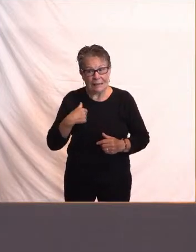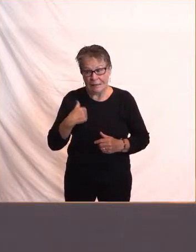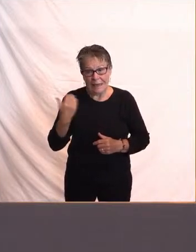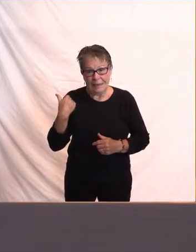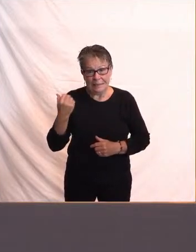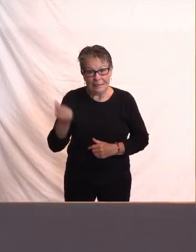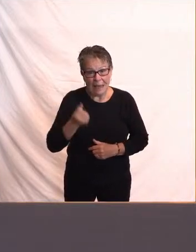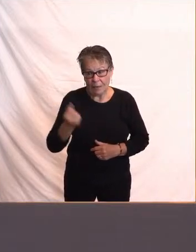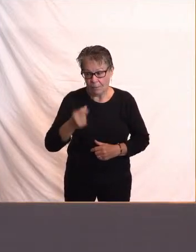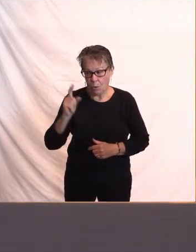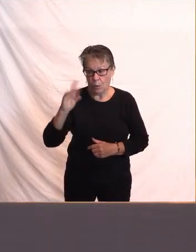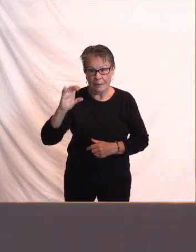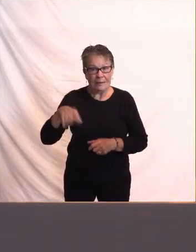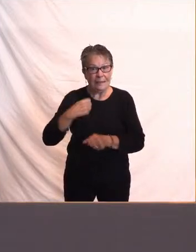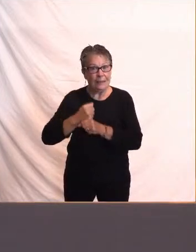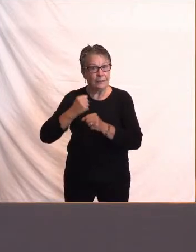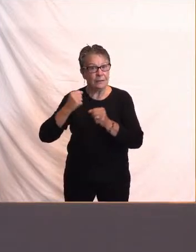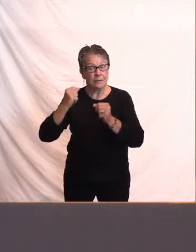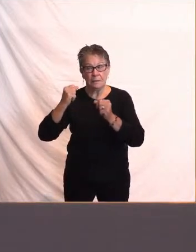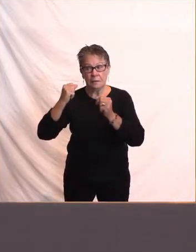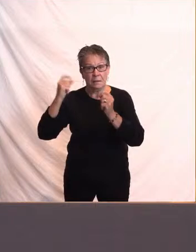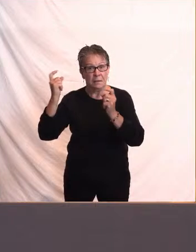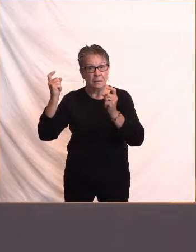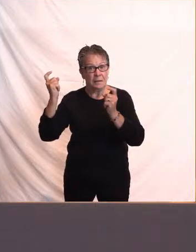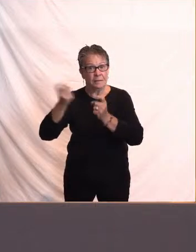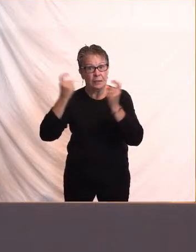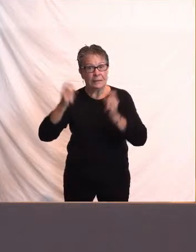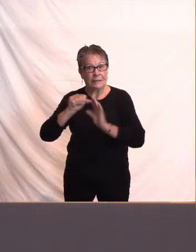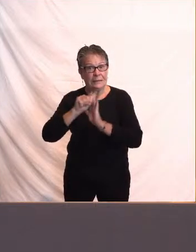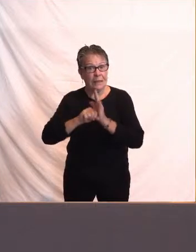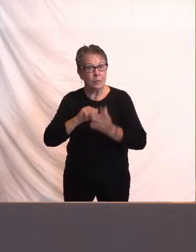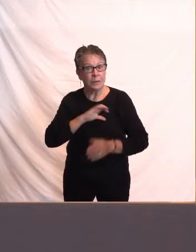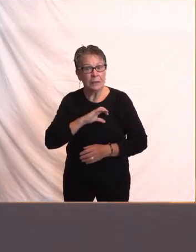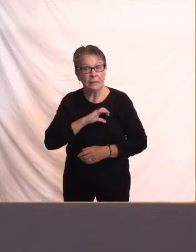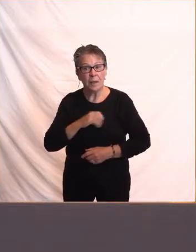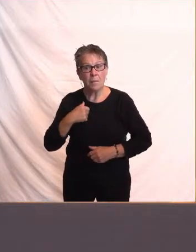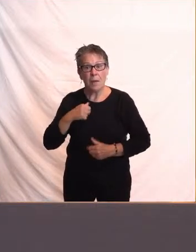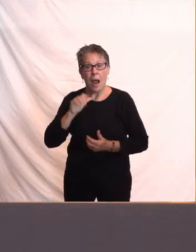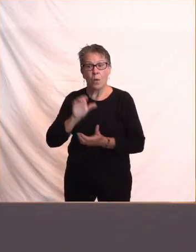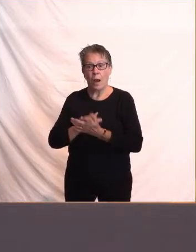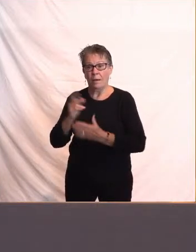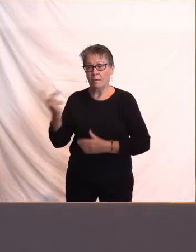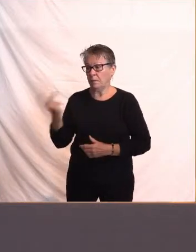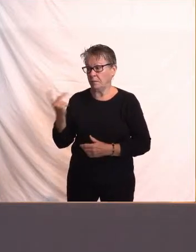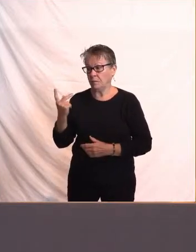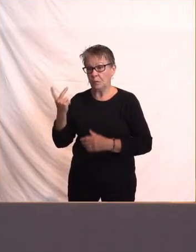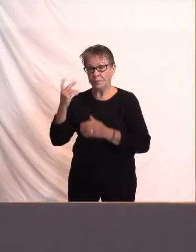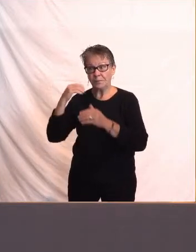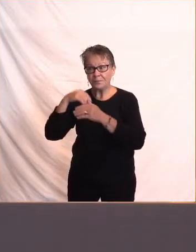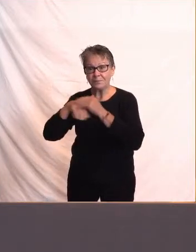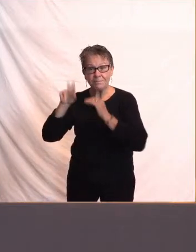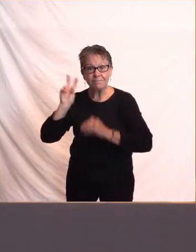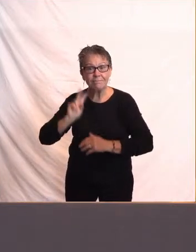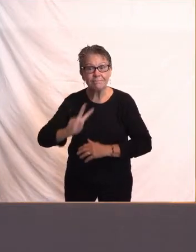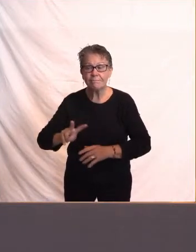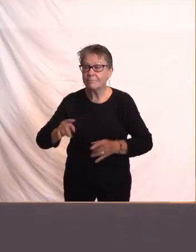knew were vaccinated. We felt pretty comfortable and put it on when we were leaving. Folks have to just use their common sense, but we're open